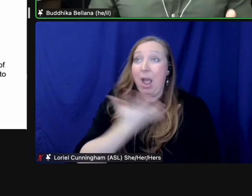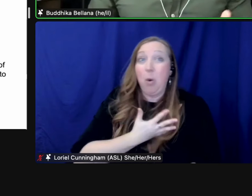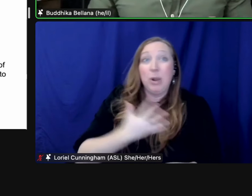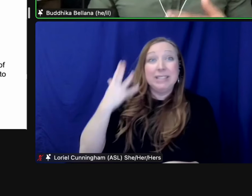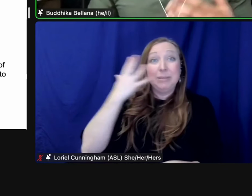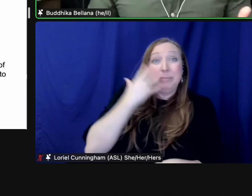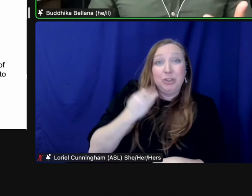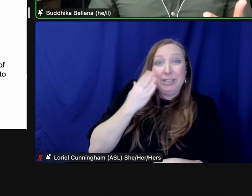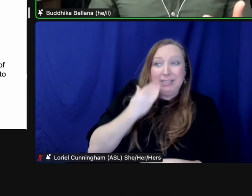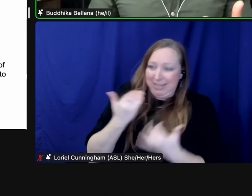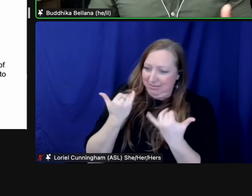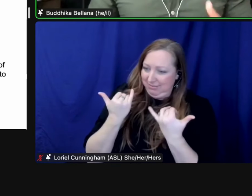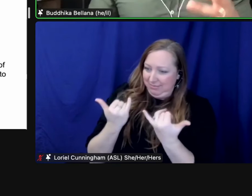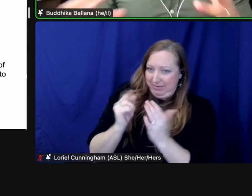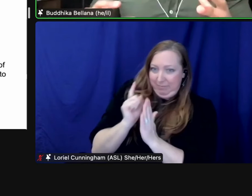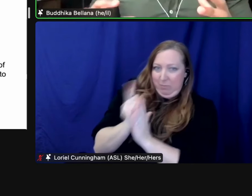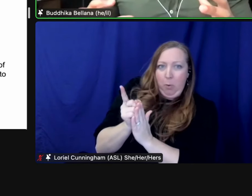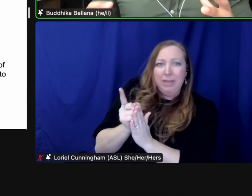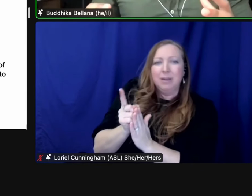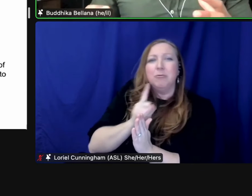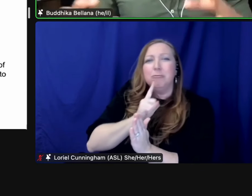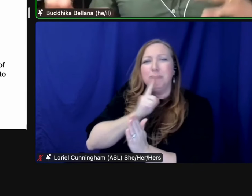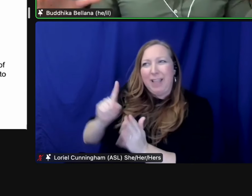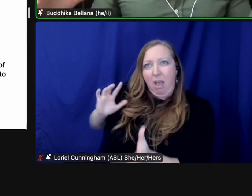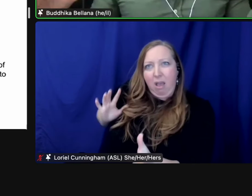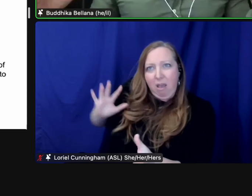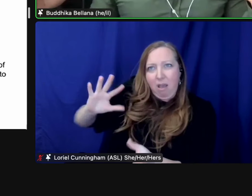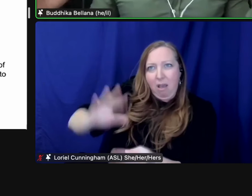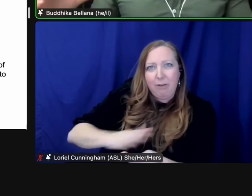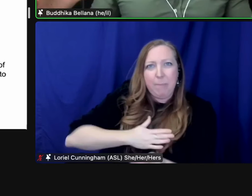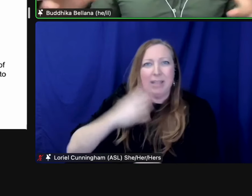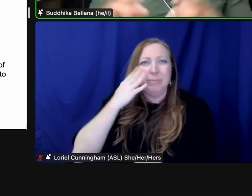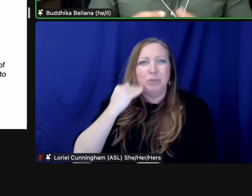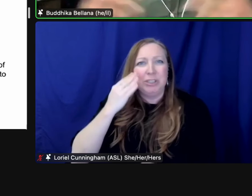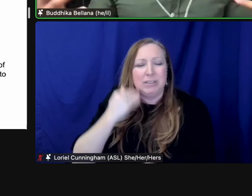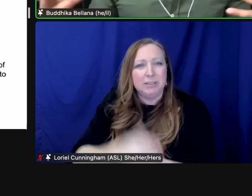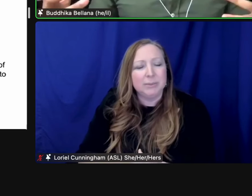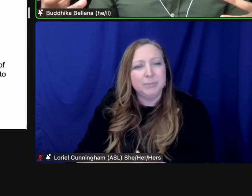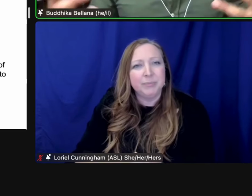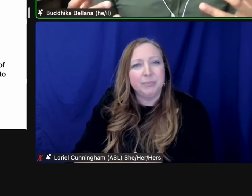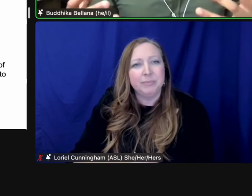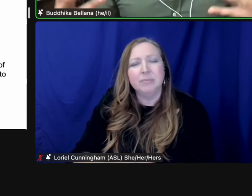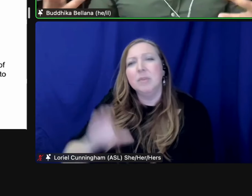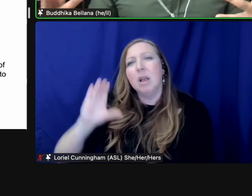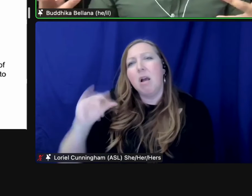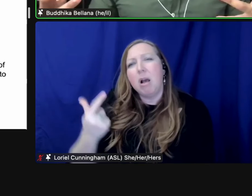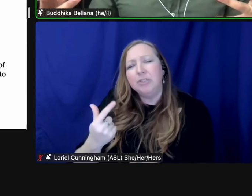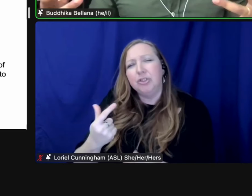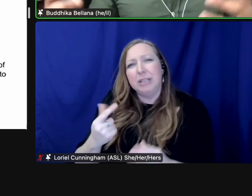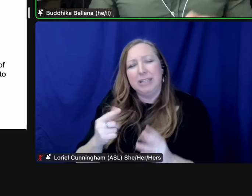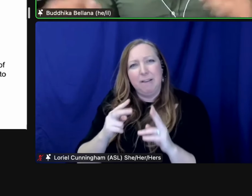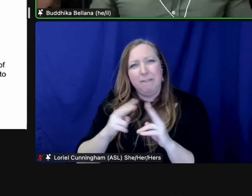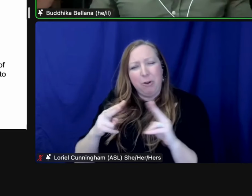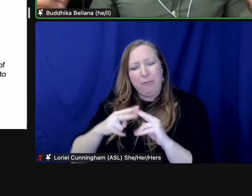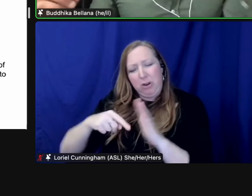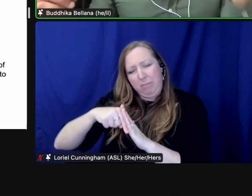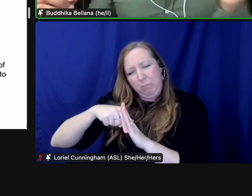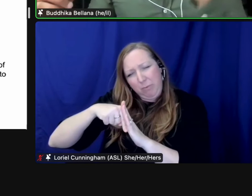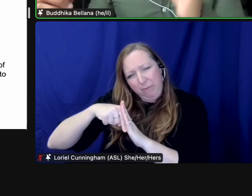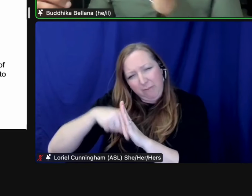the whole world up to that date. So here you can see that cognition is like deeply and profoundly autocorrelated. It's